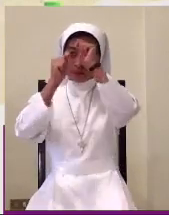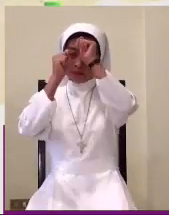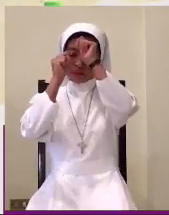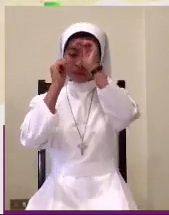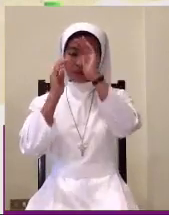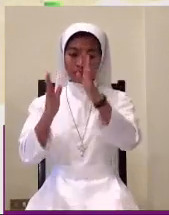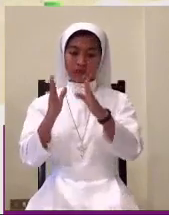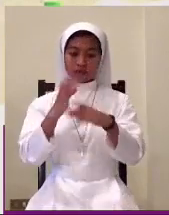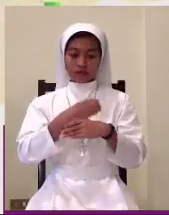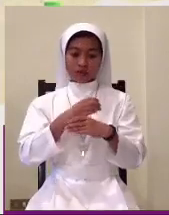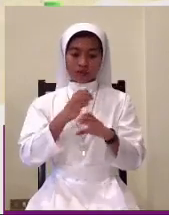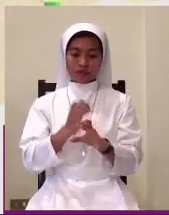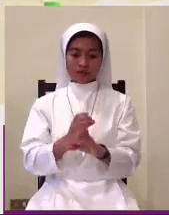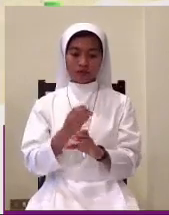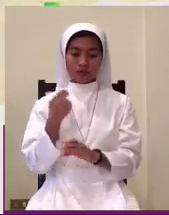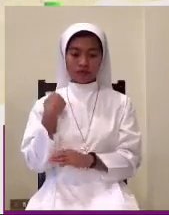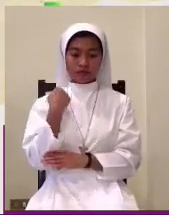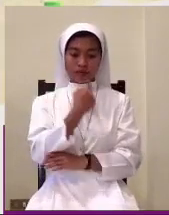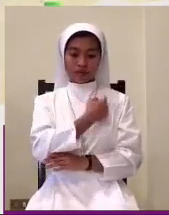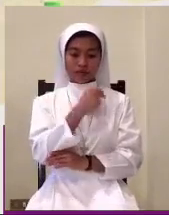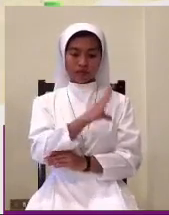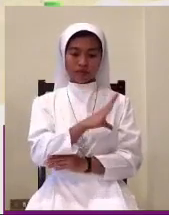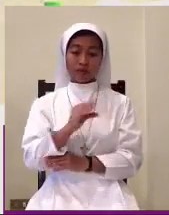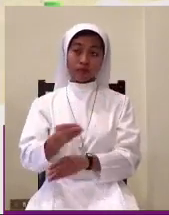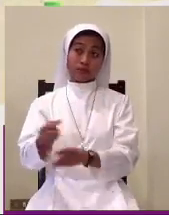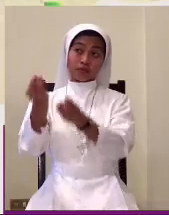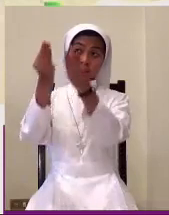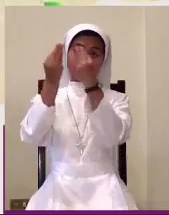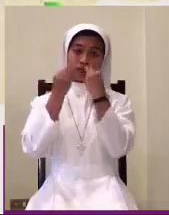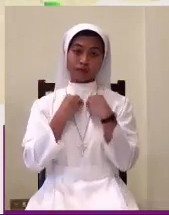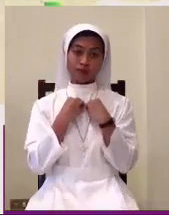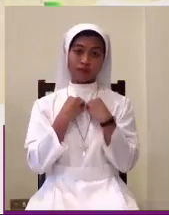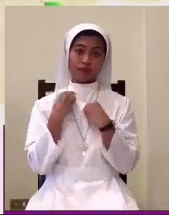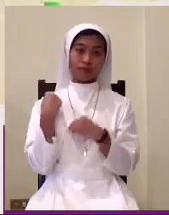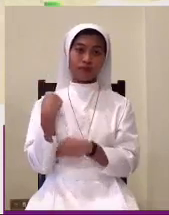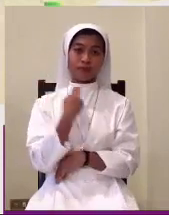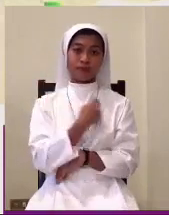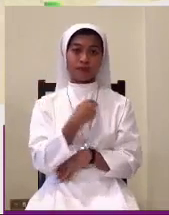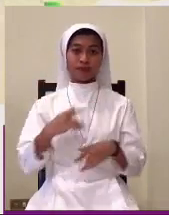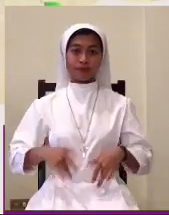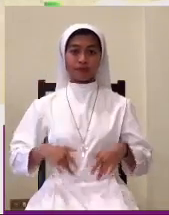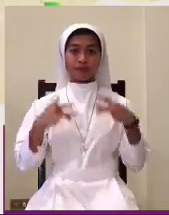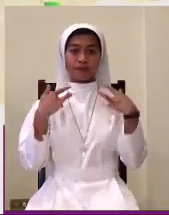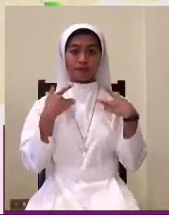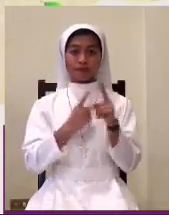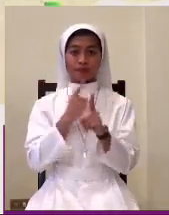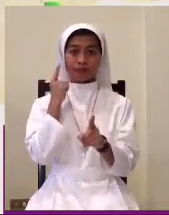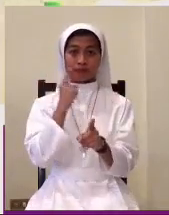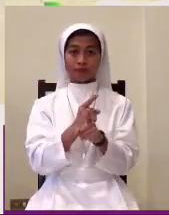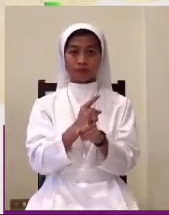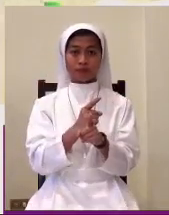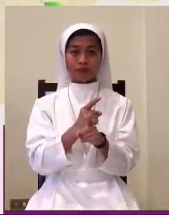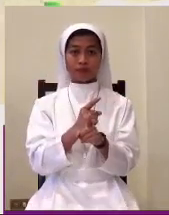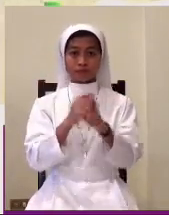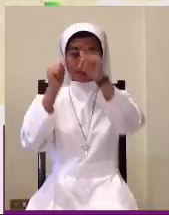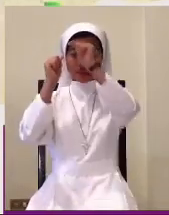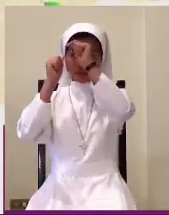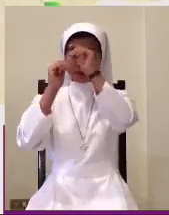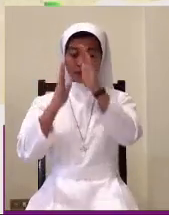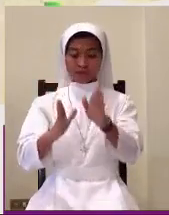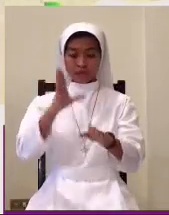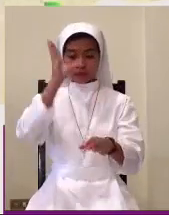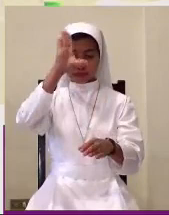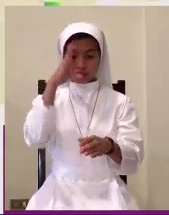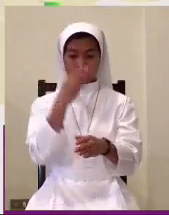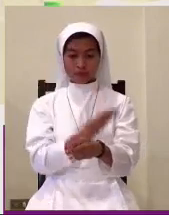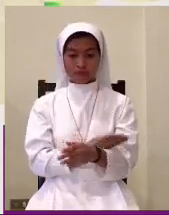has given us life. And so it is the Father, through his Son Jesus and the power of the Spirit,